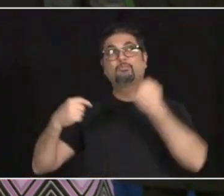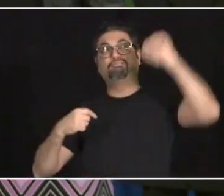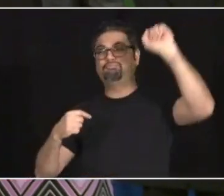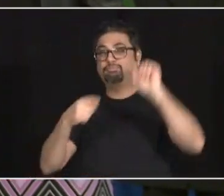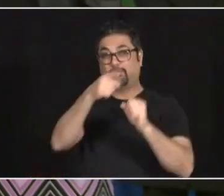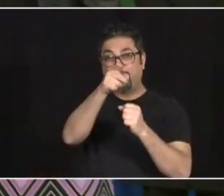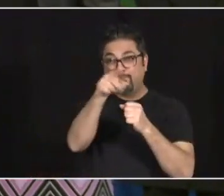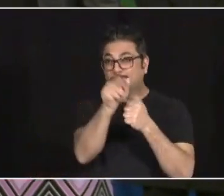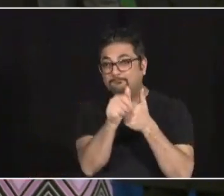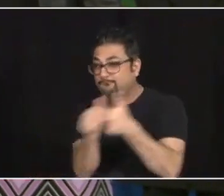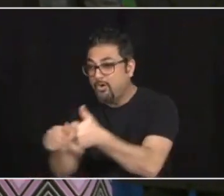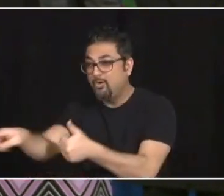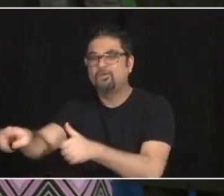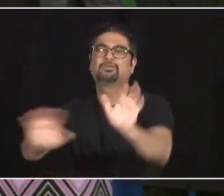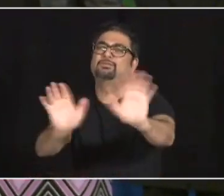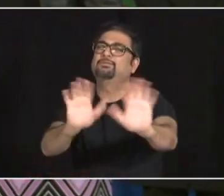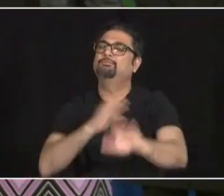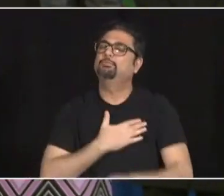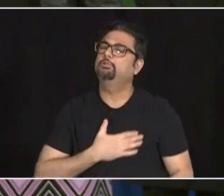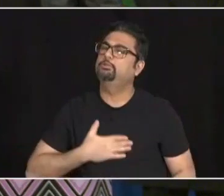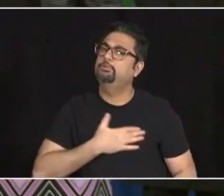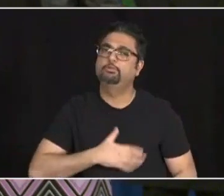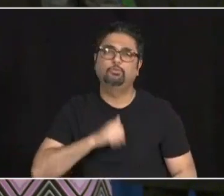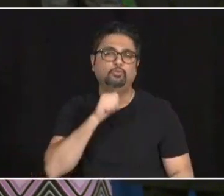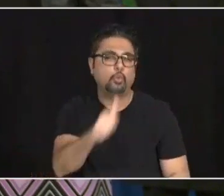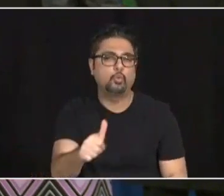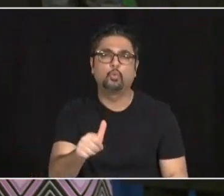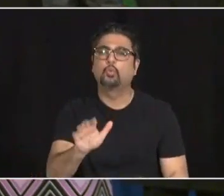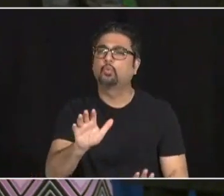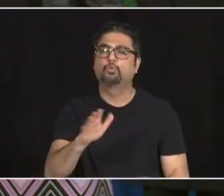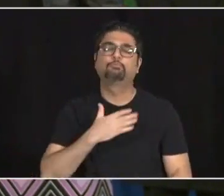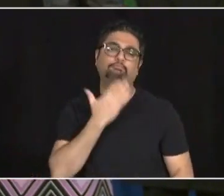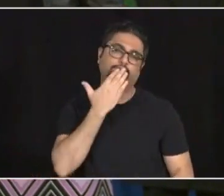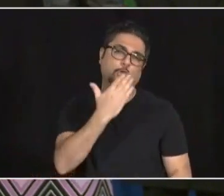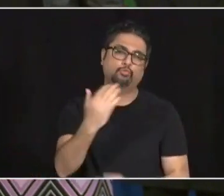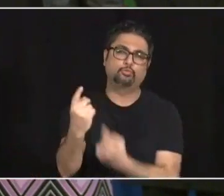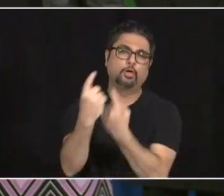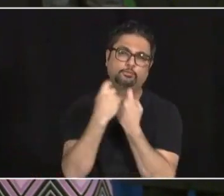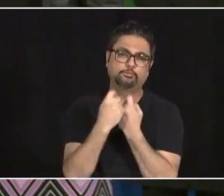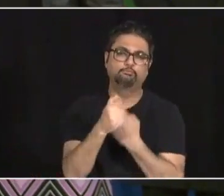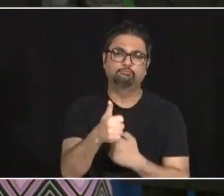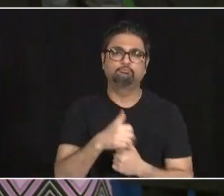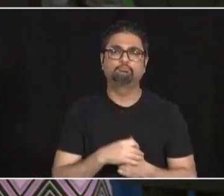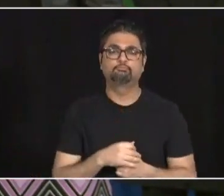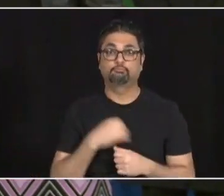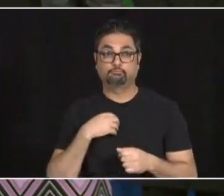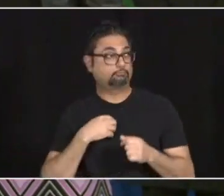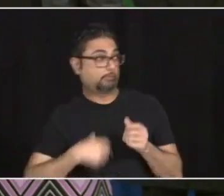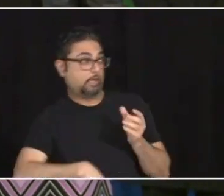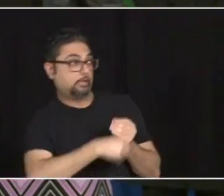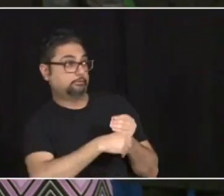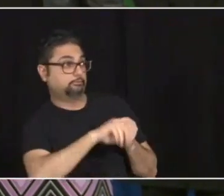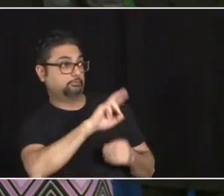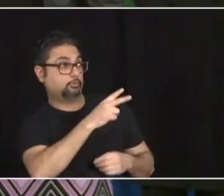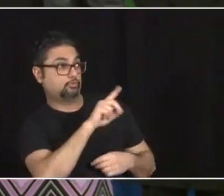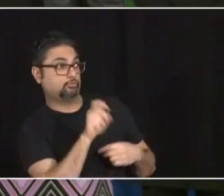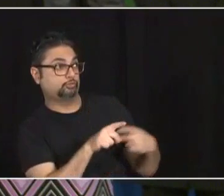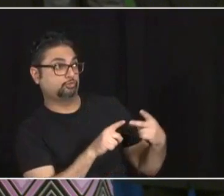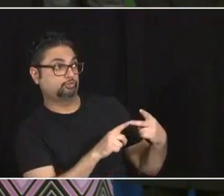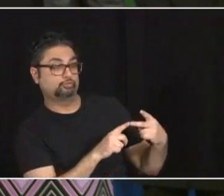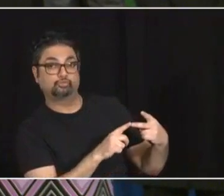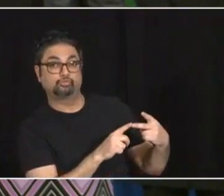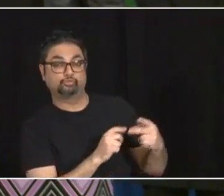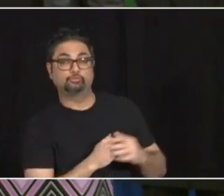thank you for that question. Follow up? So then what powers do sort of, let's quote unquote